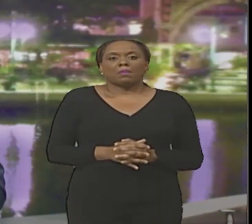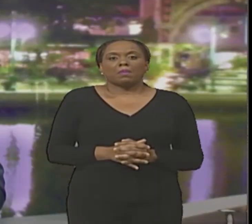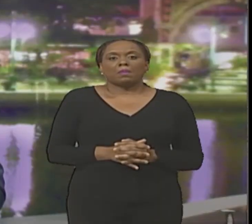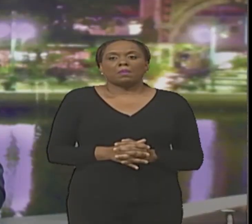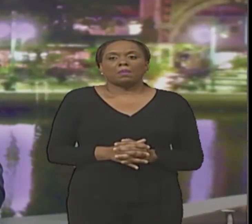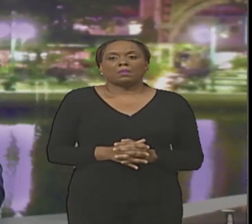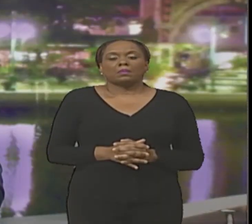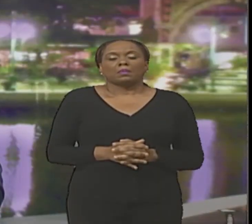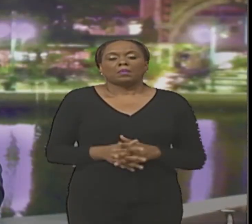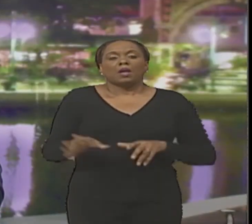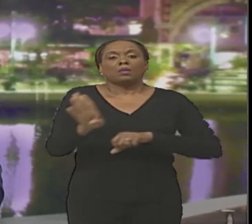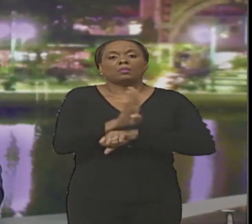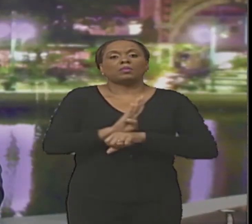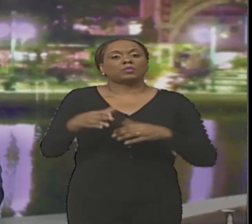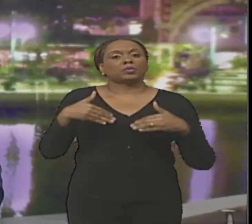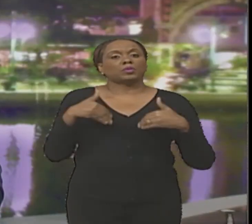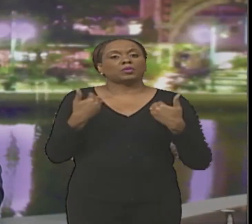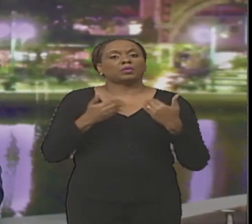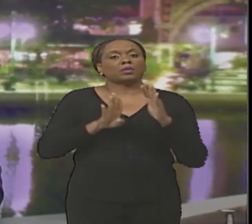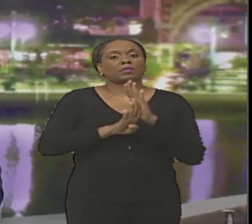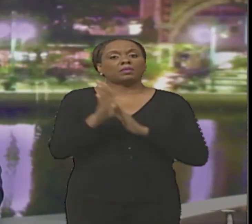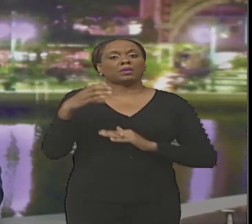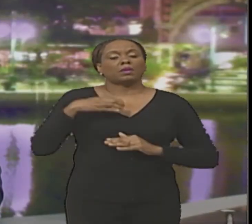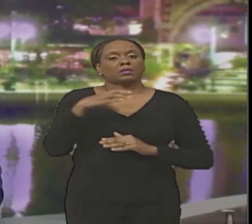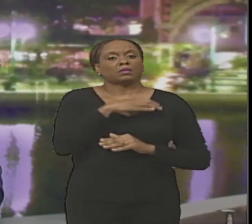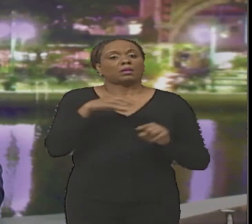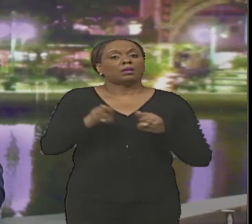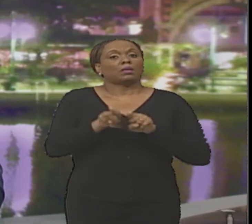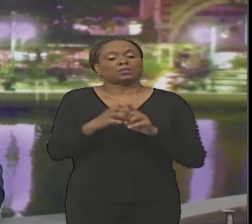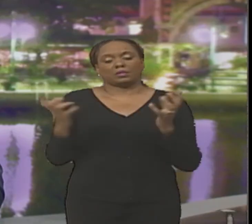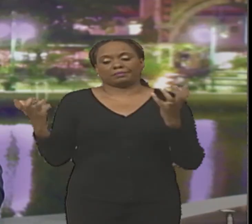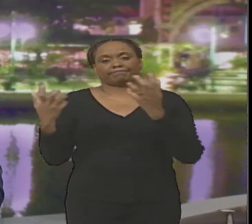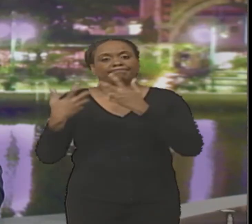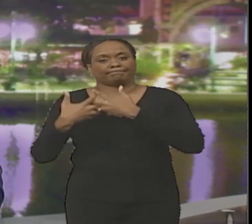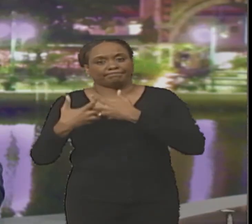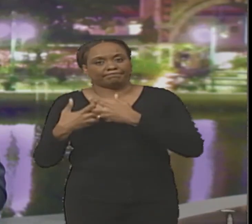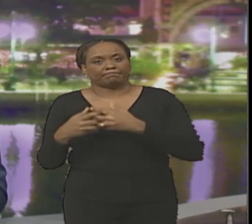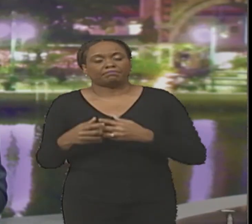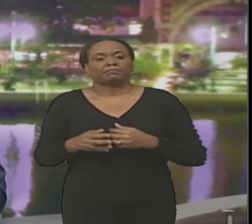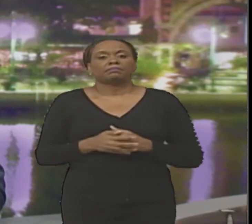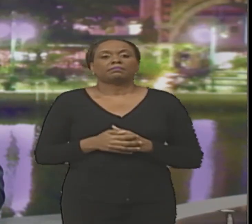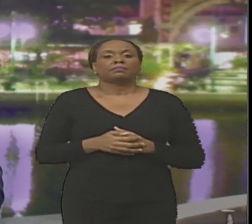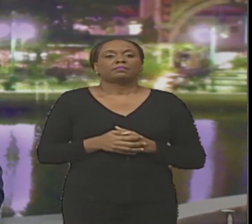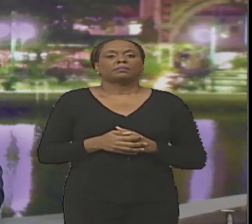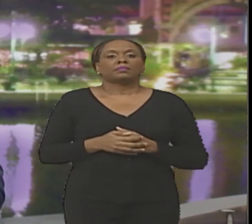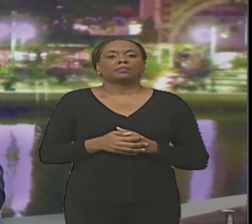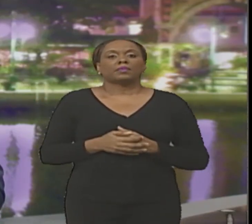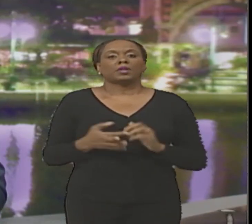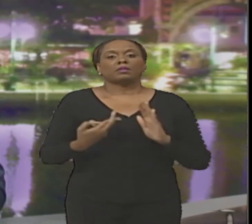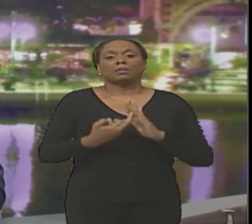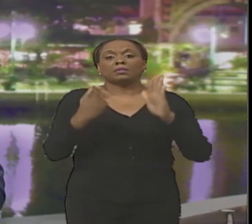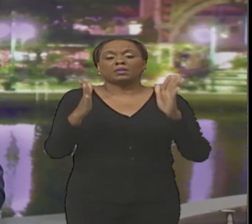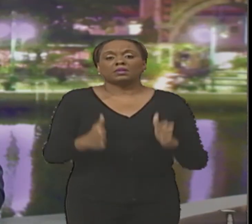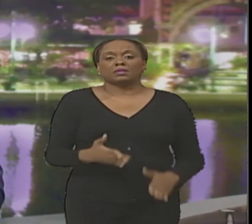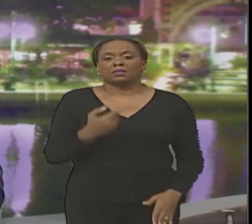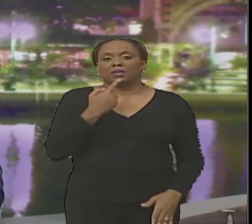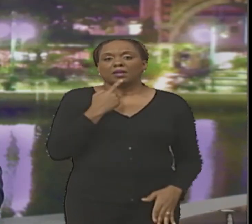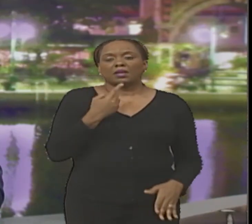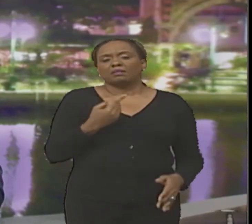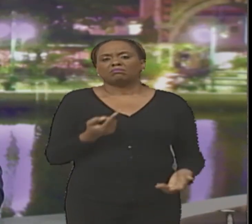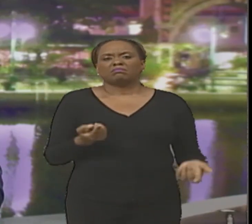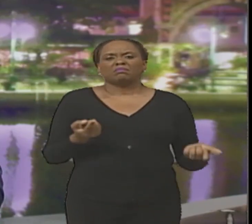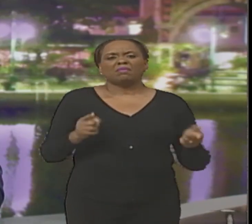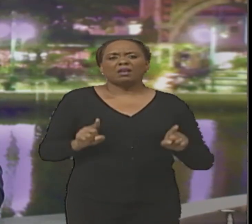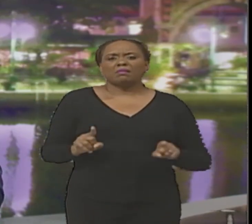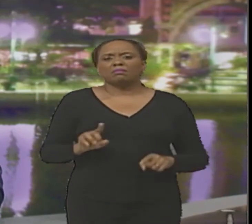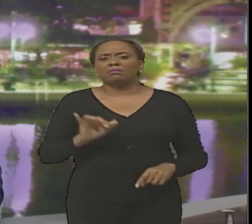The Barbados Youth Development Council is also a partner in the showcase. BYDC representative Samaya Cumberbatch says events like these